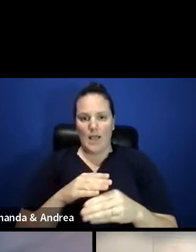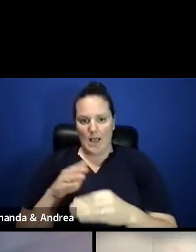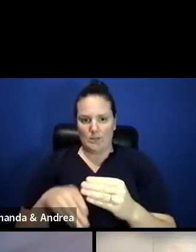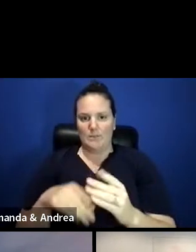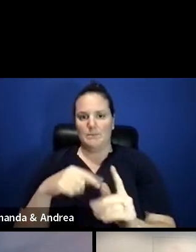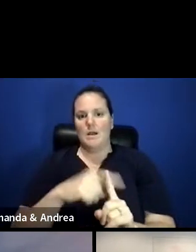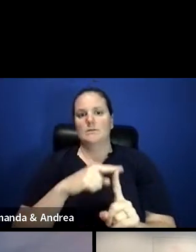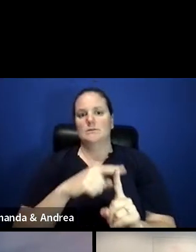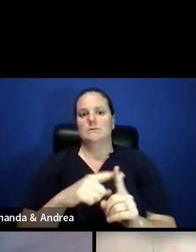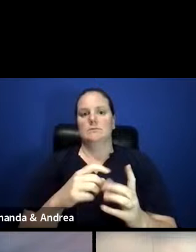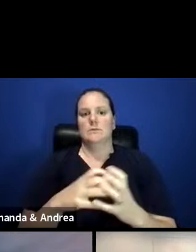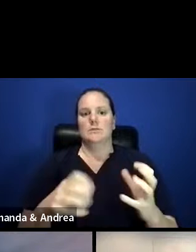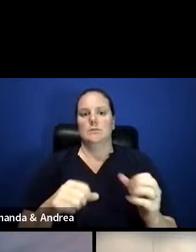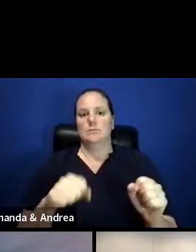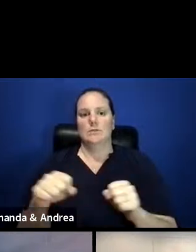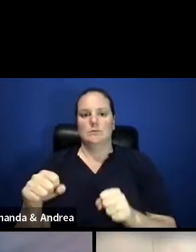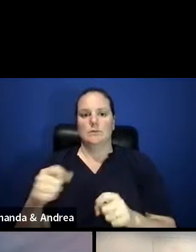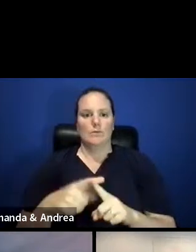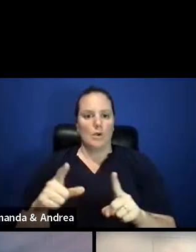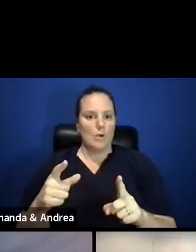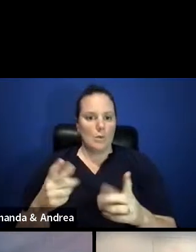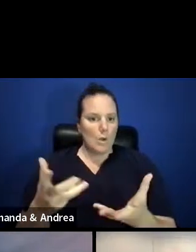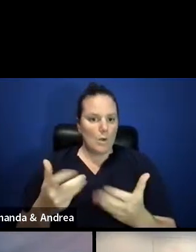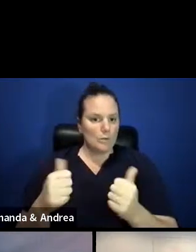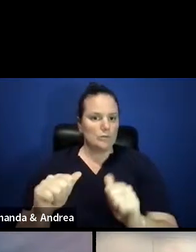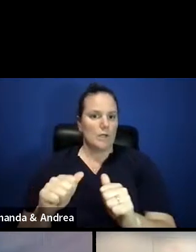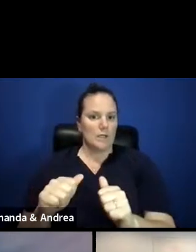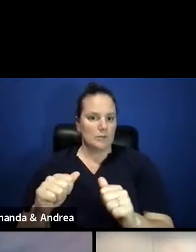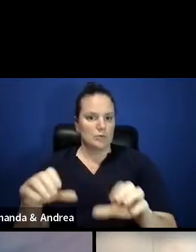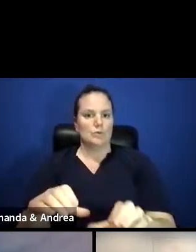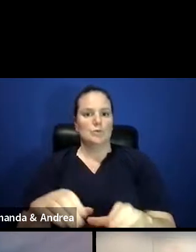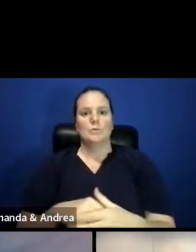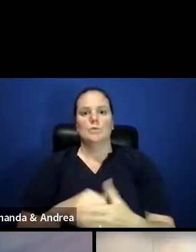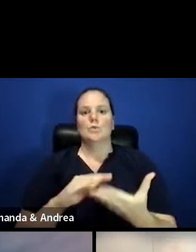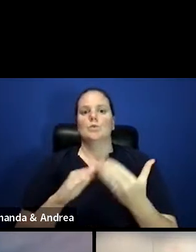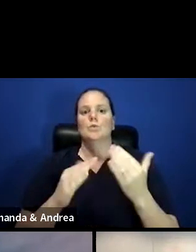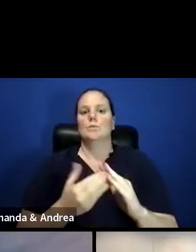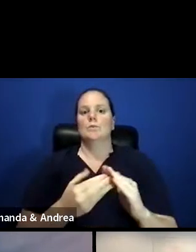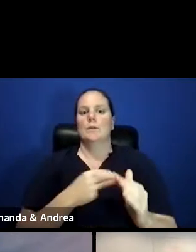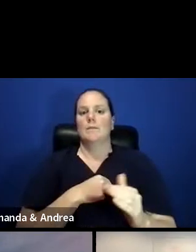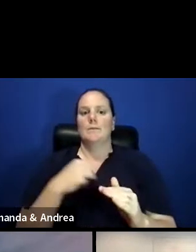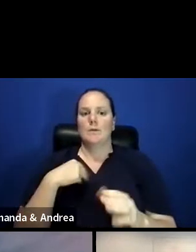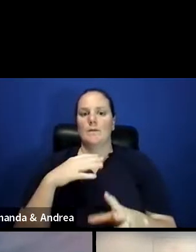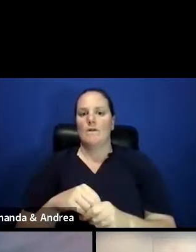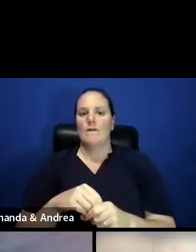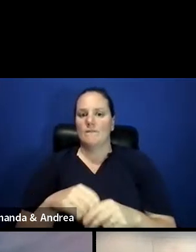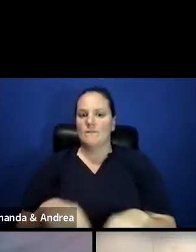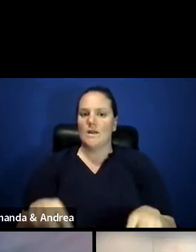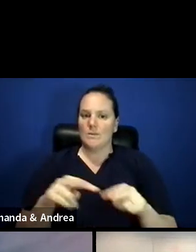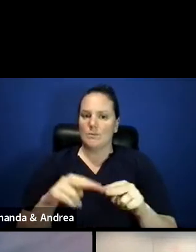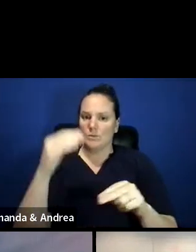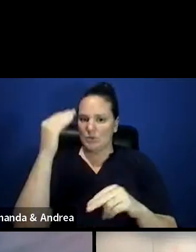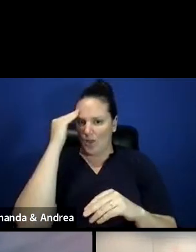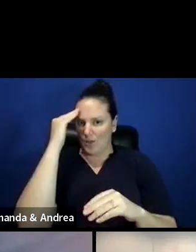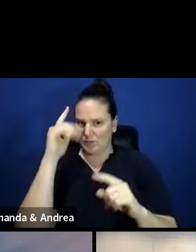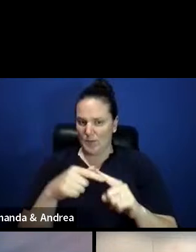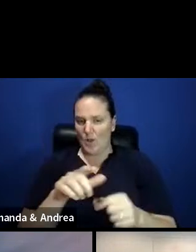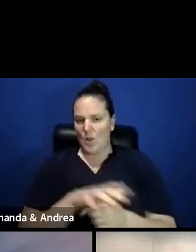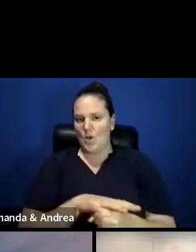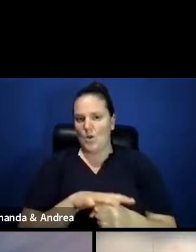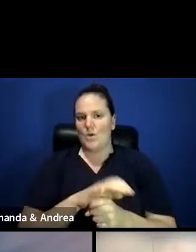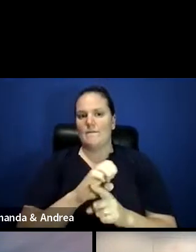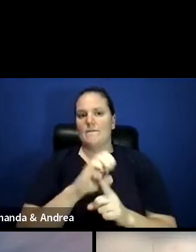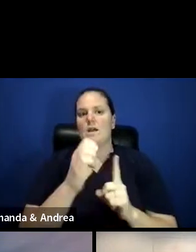positive as they can be for what we're trying to deliver. Community members are providing valuable knowledge about the local environment. Are